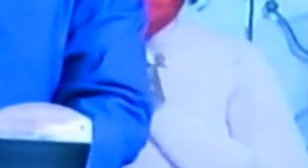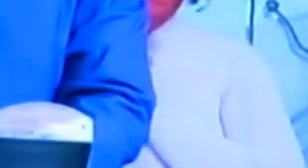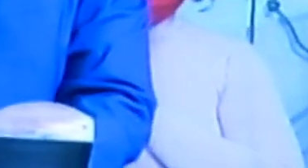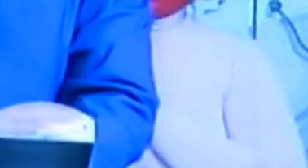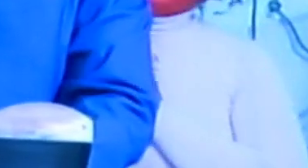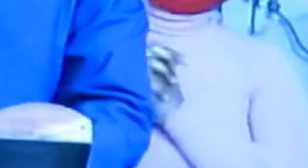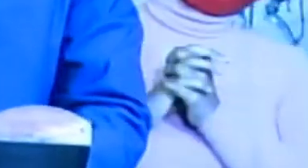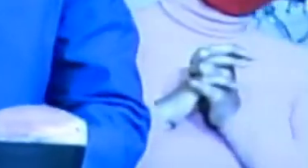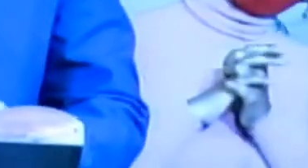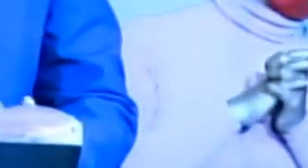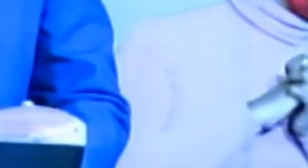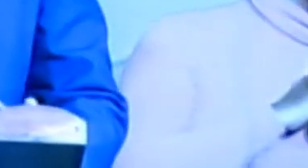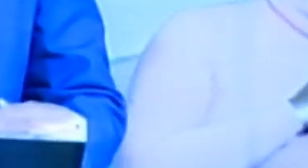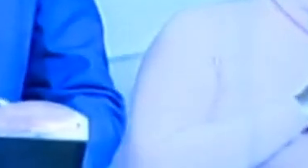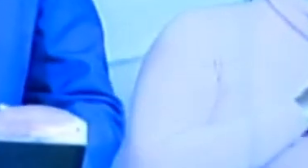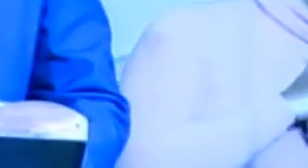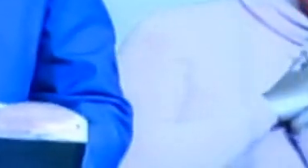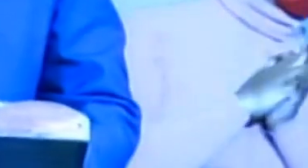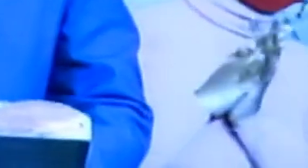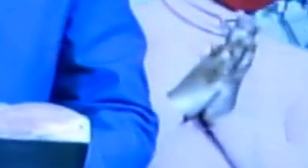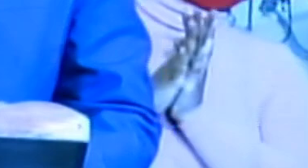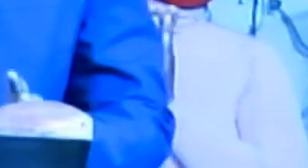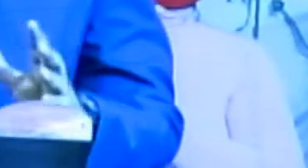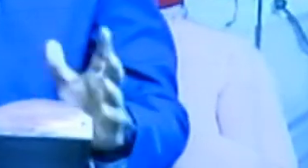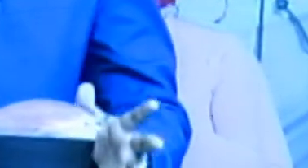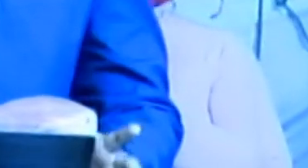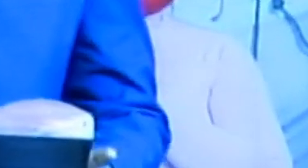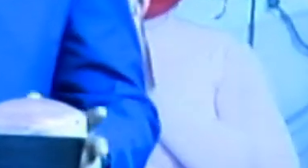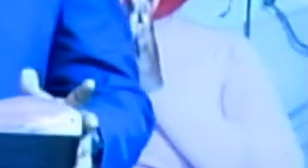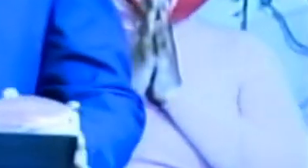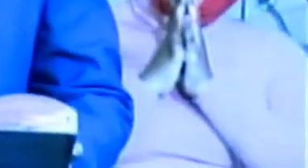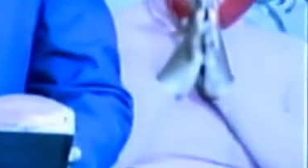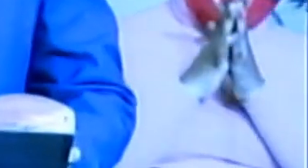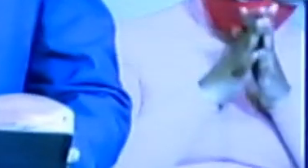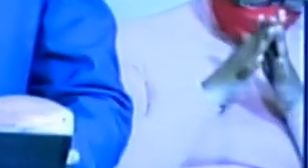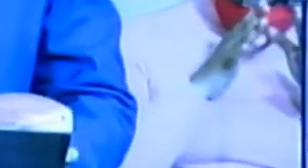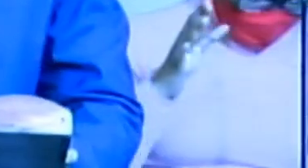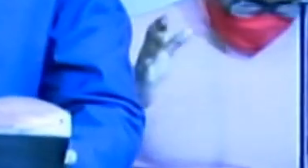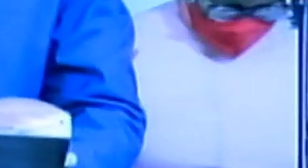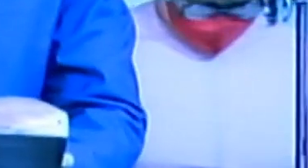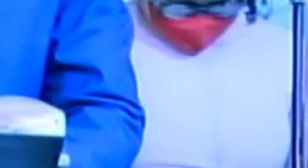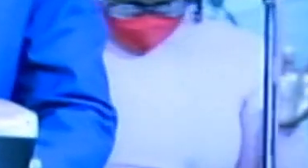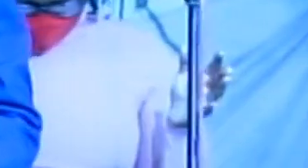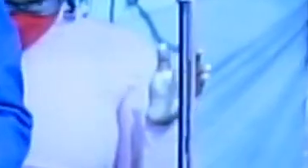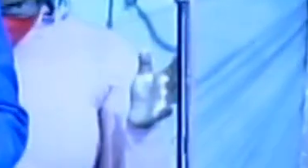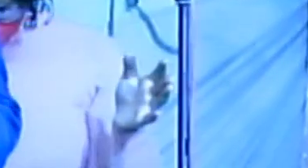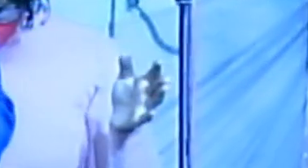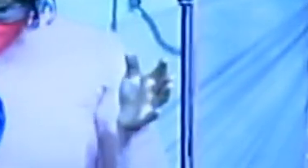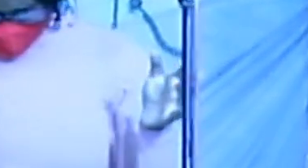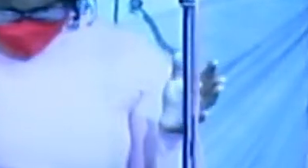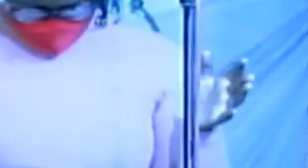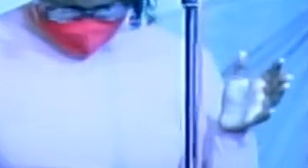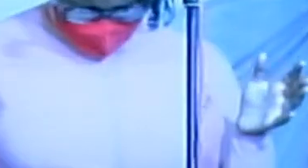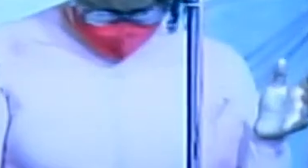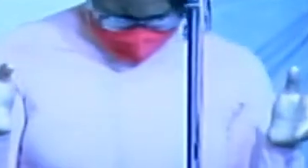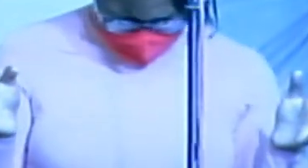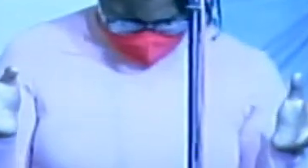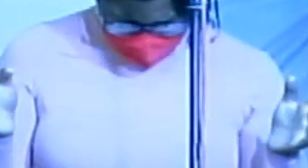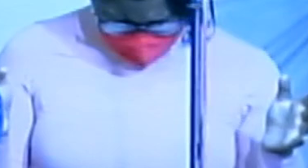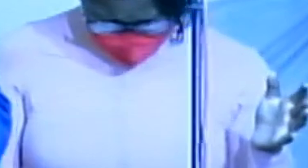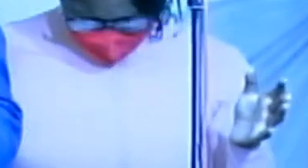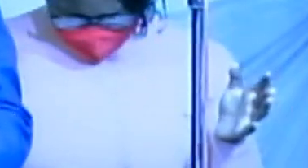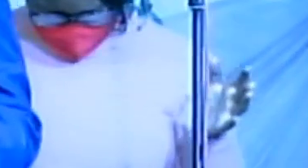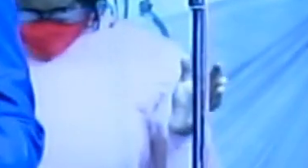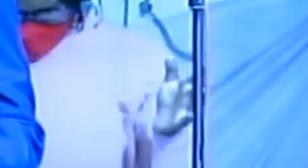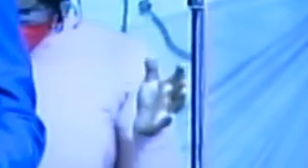Jesus. We have not loved you the way that you ought to be loved. I pray that you forgive us, Lord Jesus. I